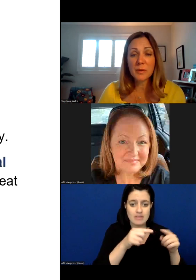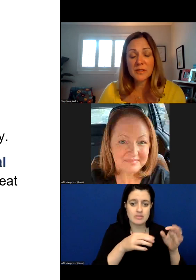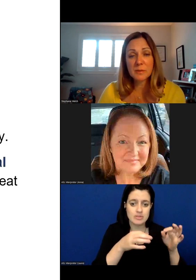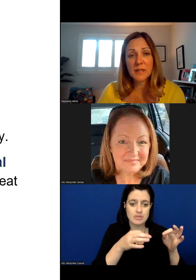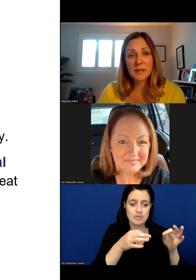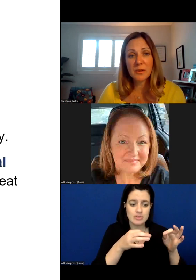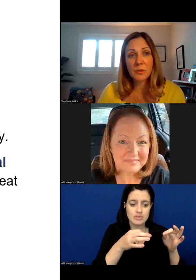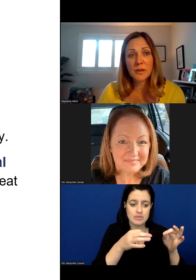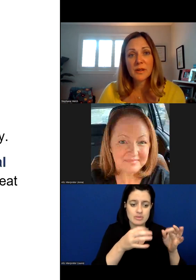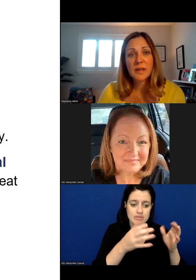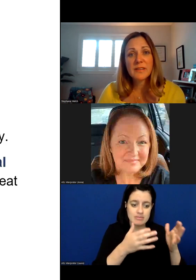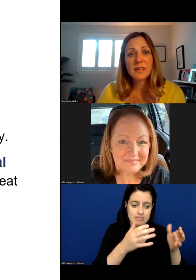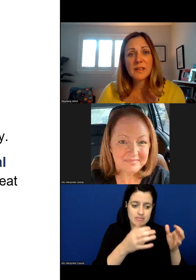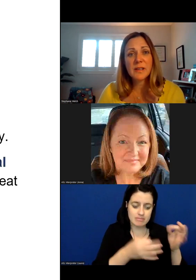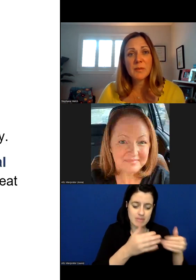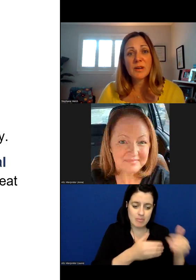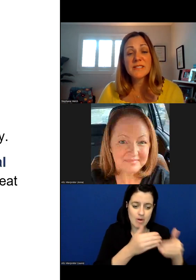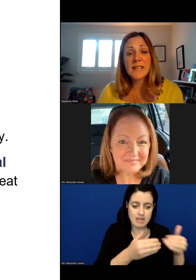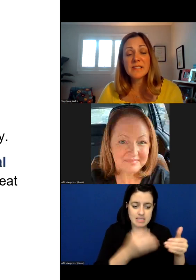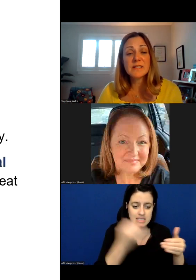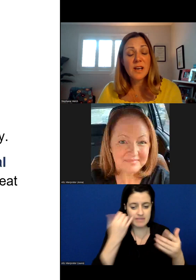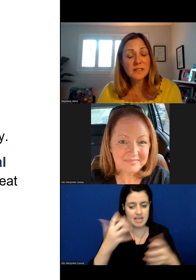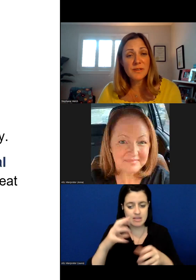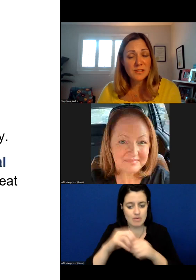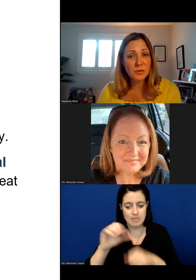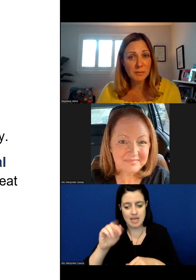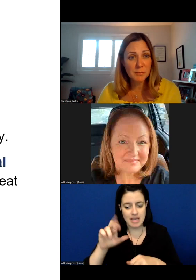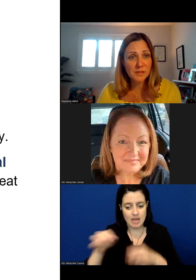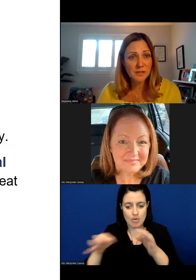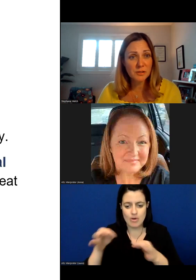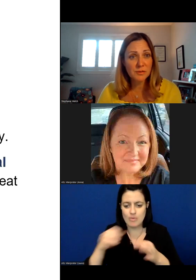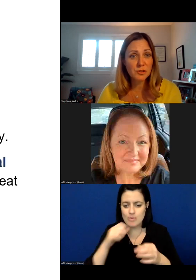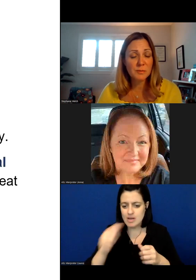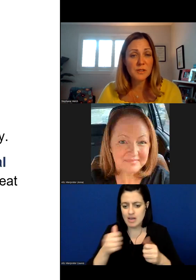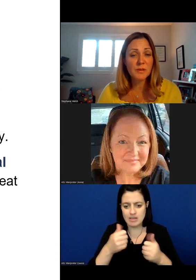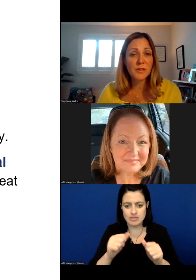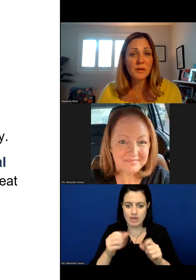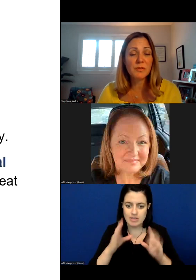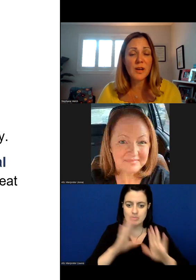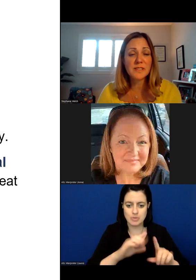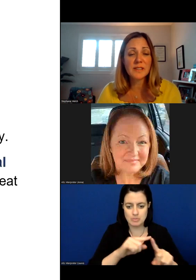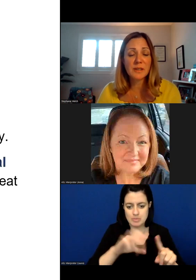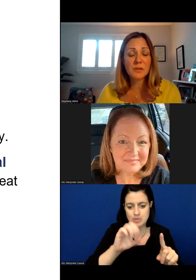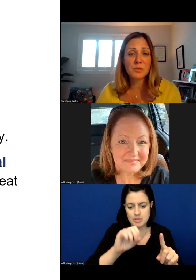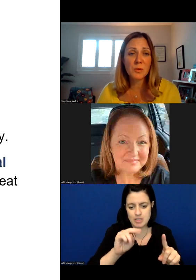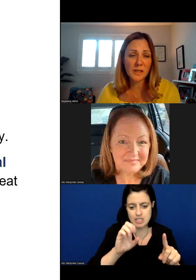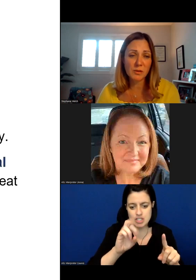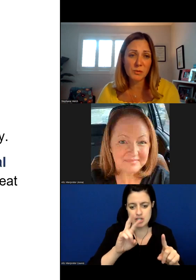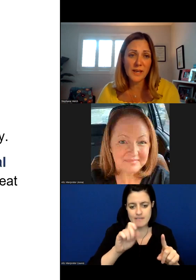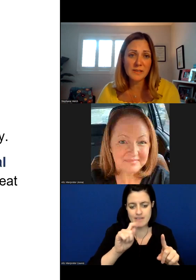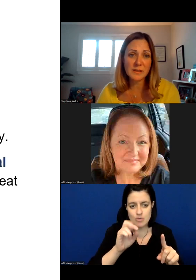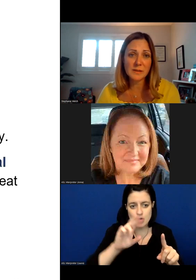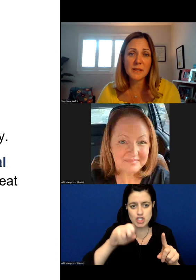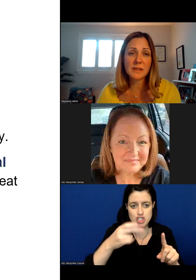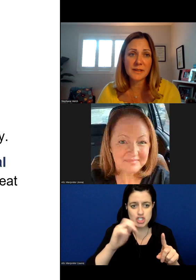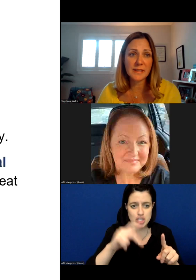not want to participate in care court. I think our intent is not to fast track people to conservatorship. So if there are flaws in the language, we're working through